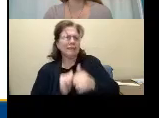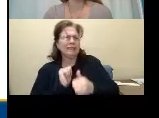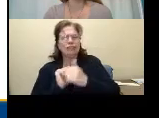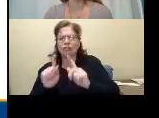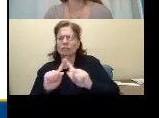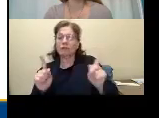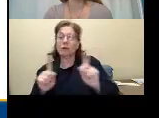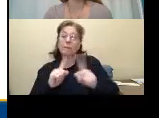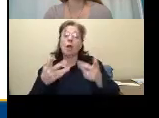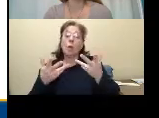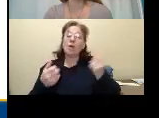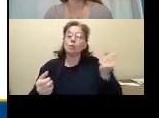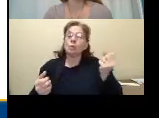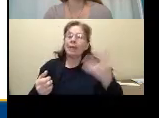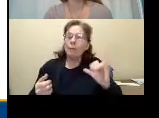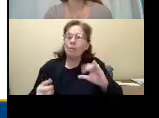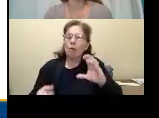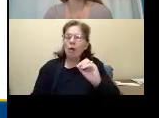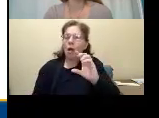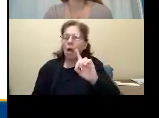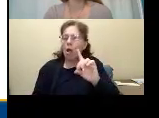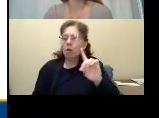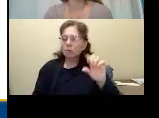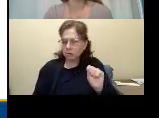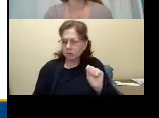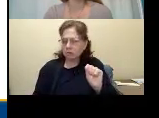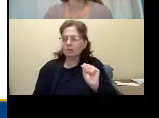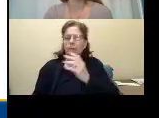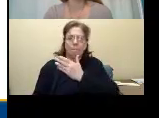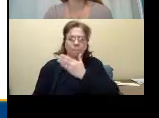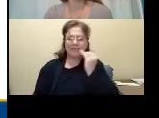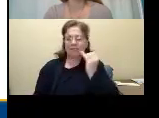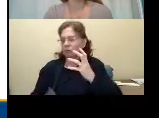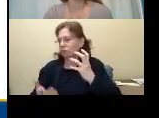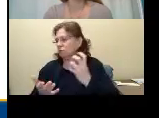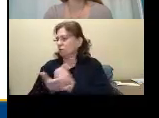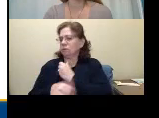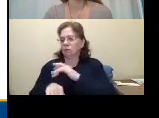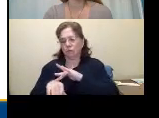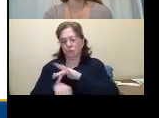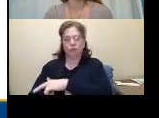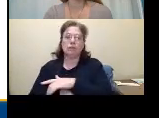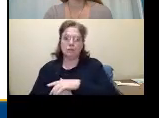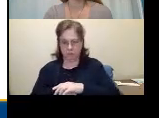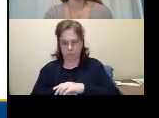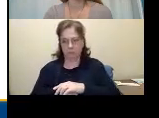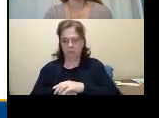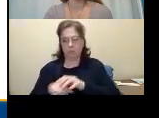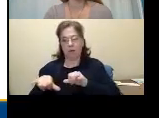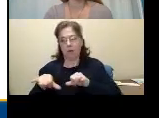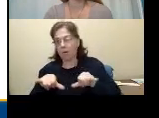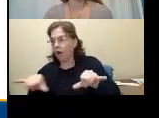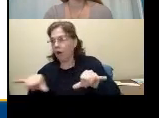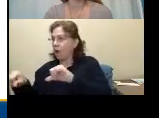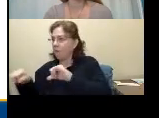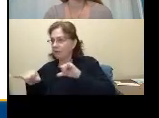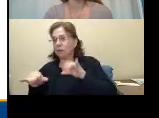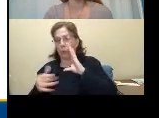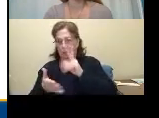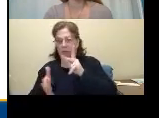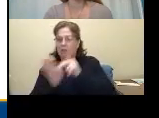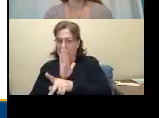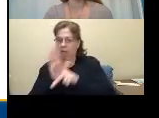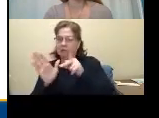the odds, you want to be participating in lung cancer screening. It is a very common, very deadly disease that it affects